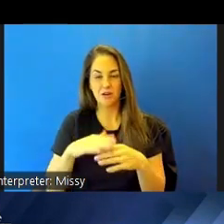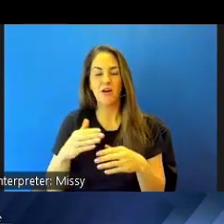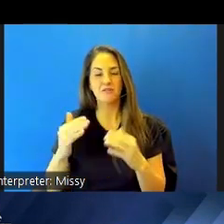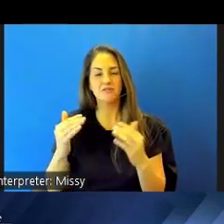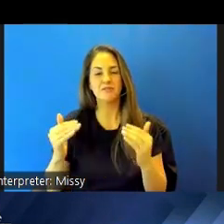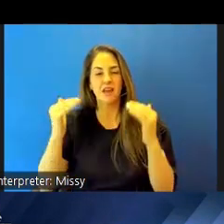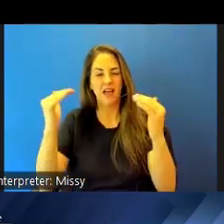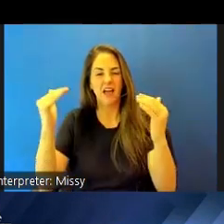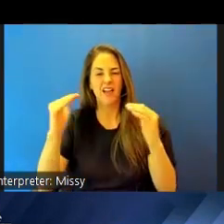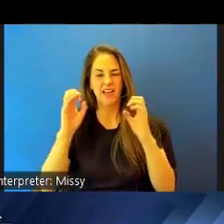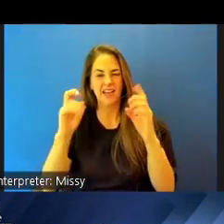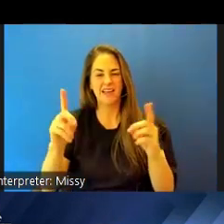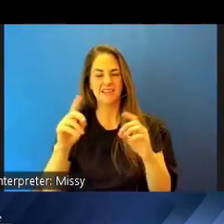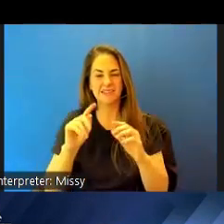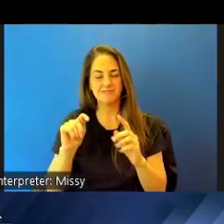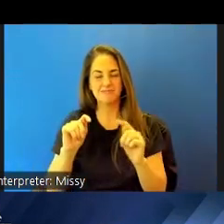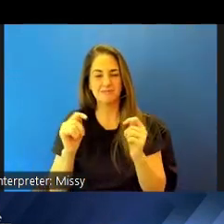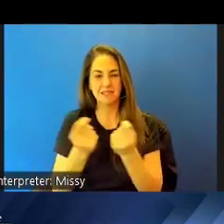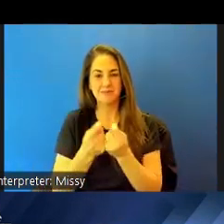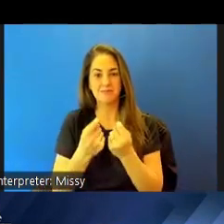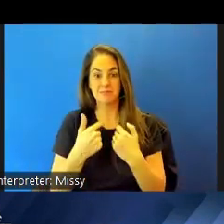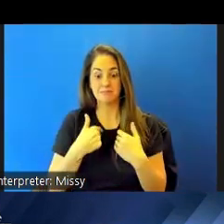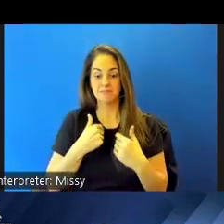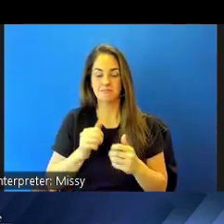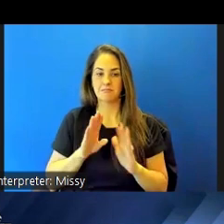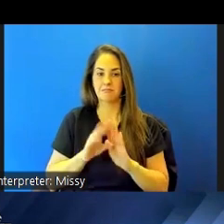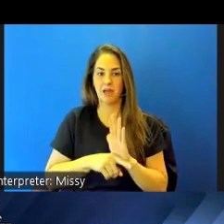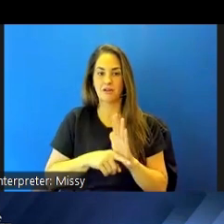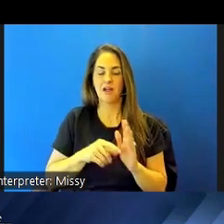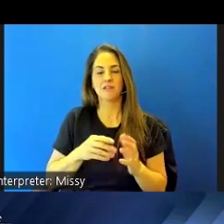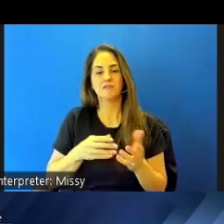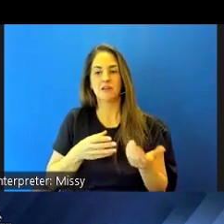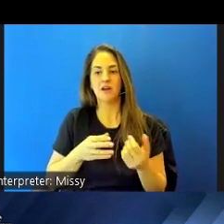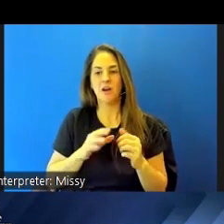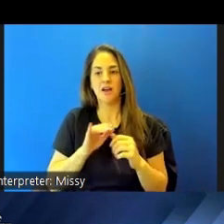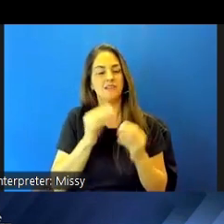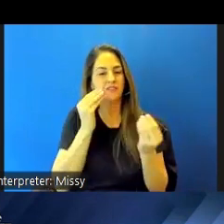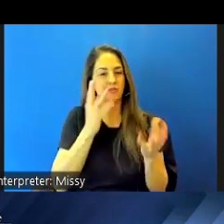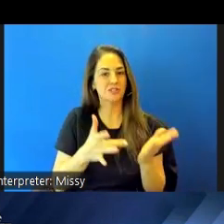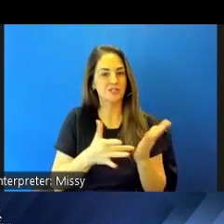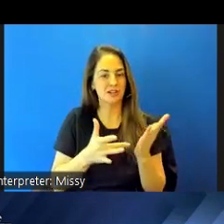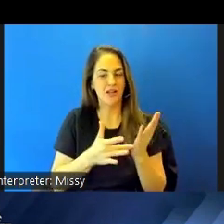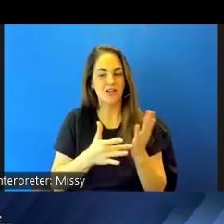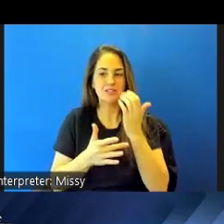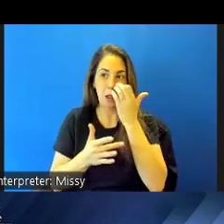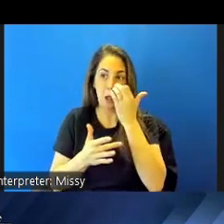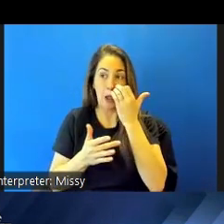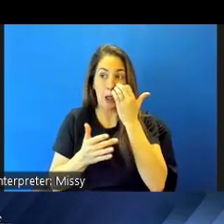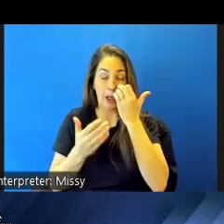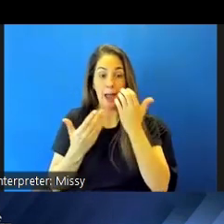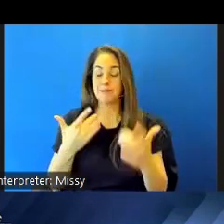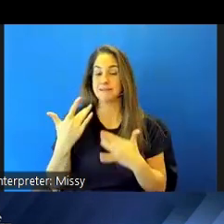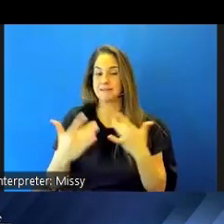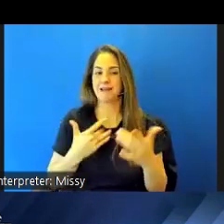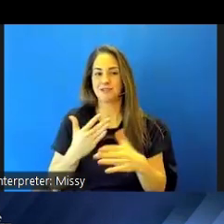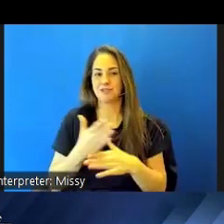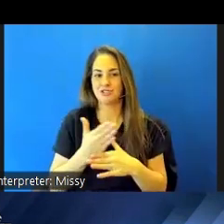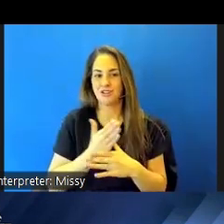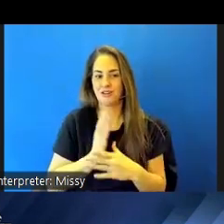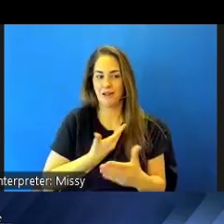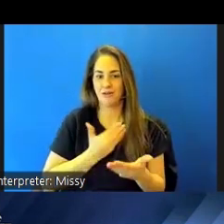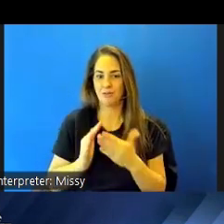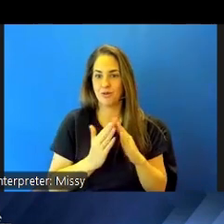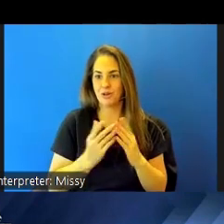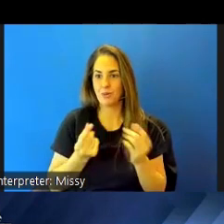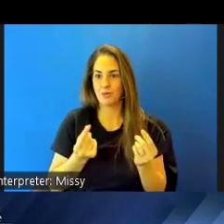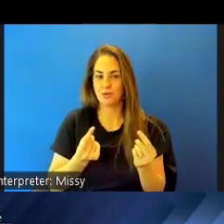I have a background in academic technology from higher ed prior to my role here. I'm excited to come and share a little bit more about what our community is doing, and I think we can actually